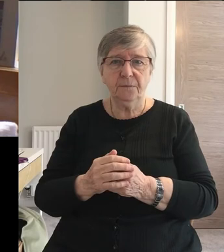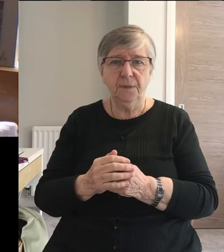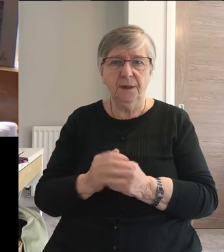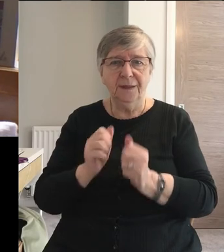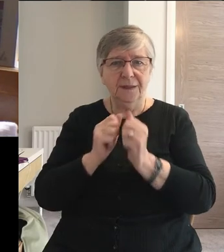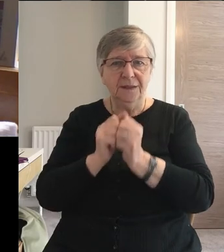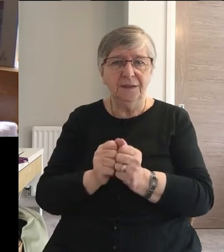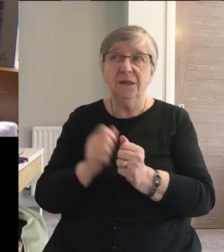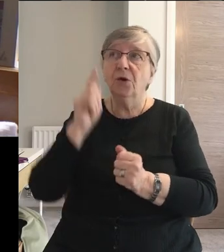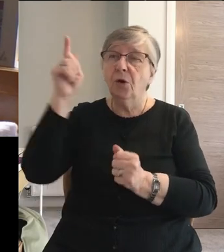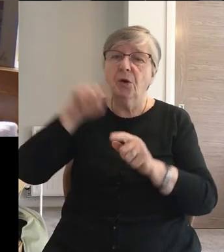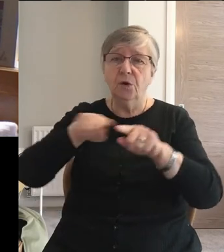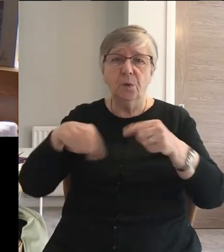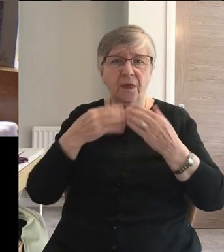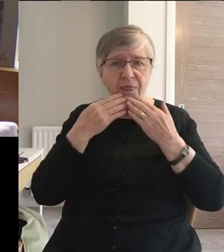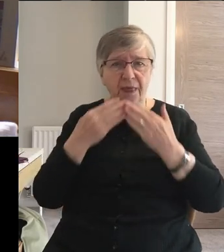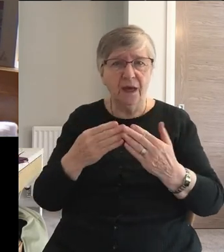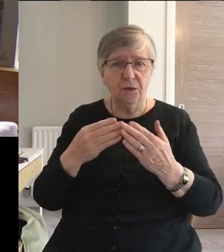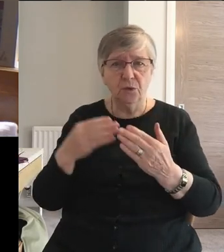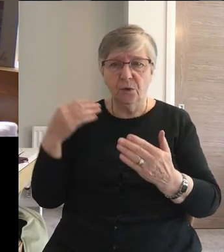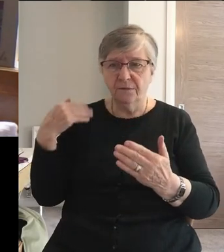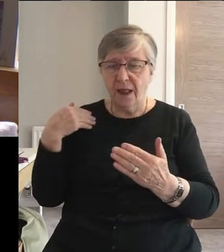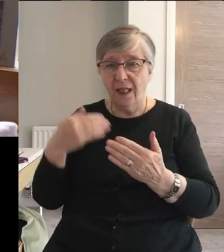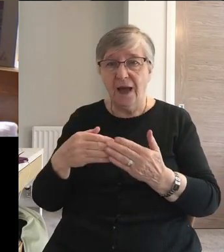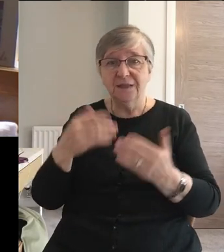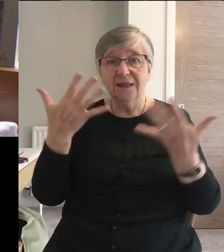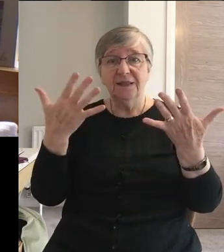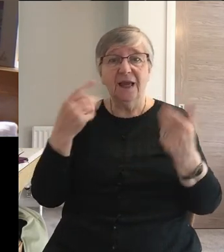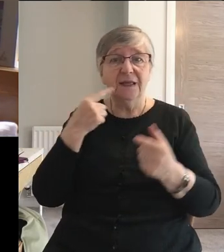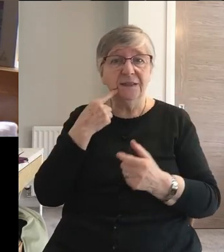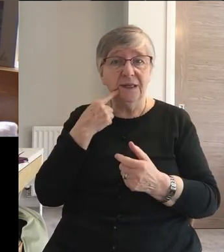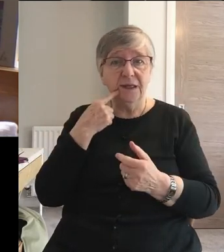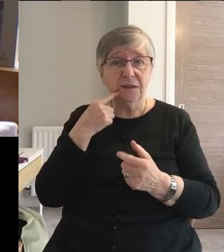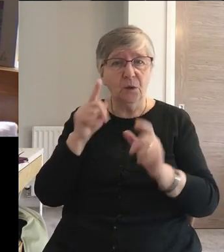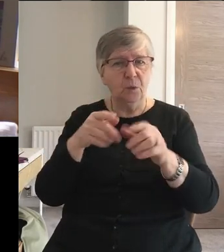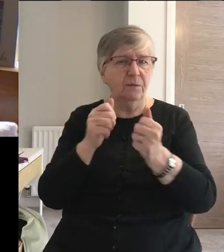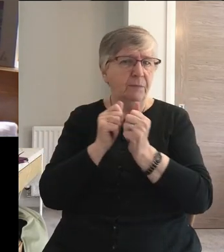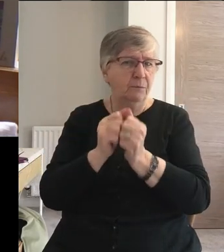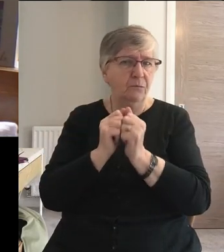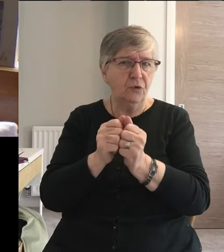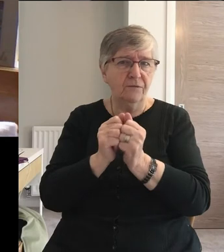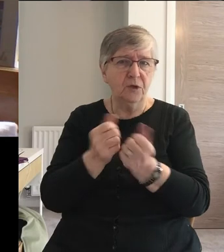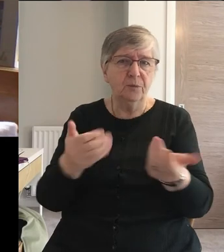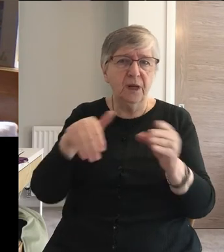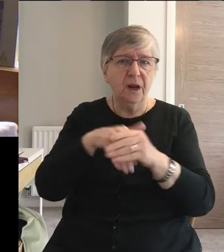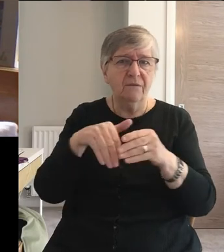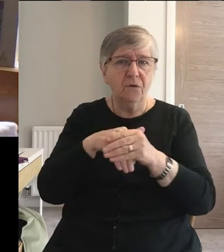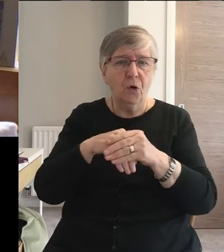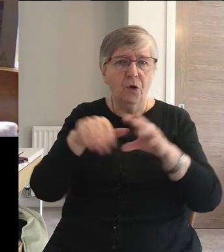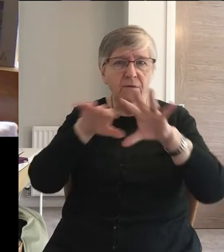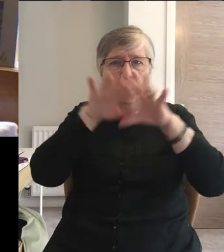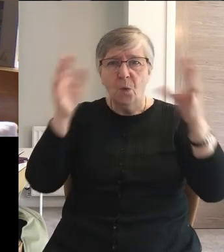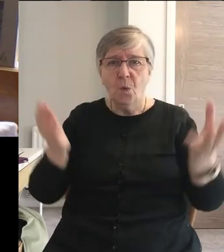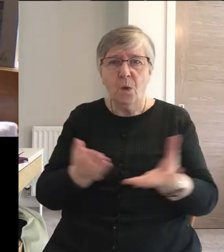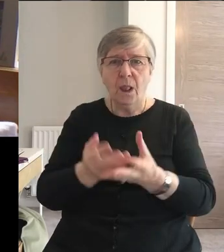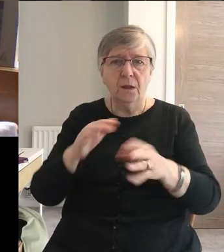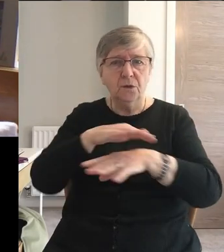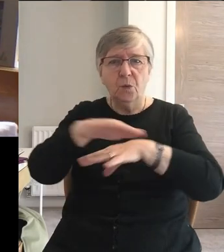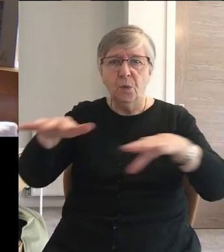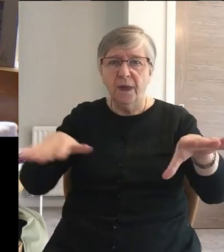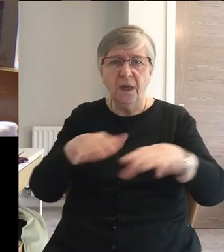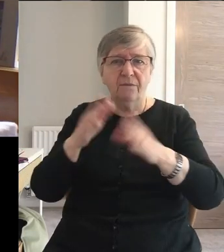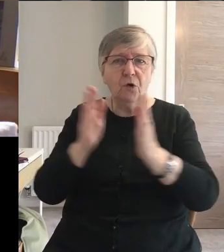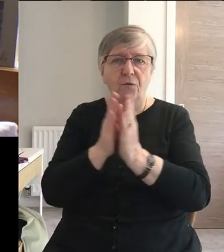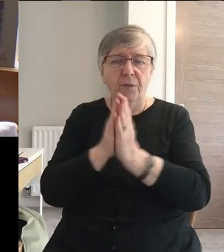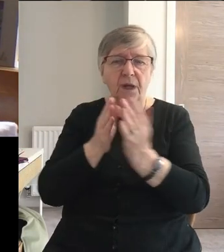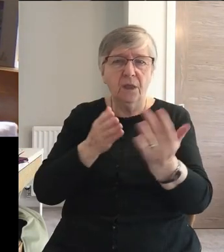Dear God, we thank you that over the last 10 days we have had the privilege of being part of the global wave of prayer through Thy